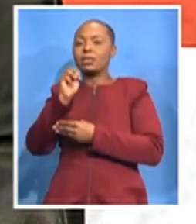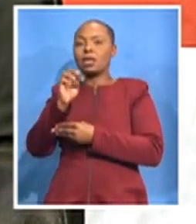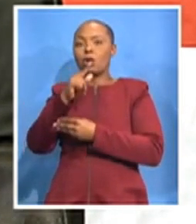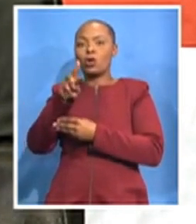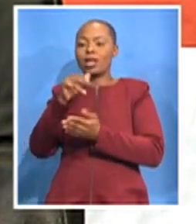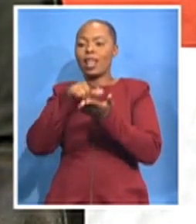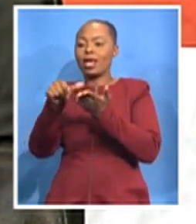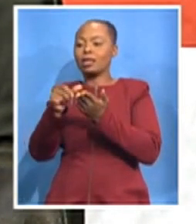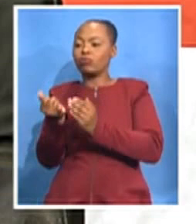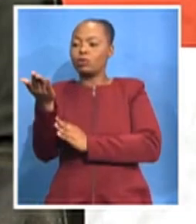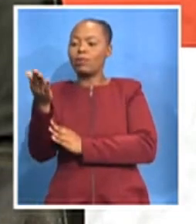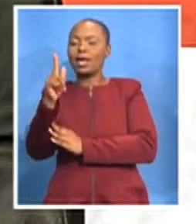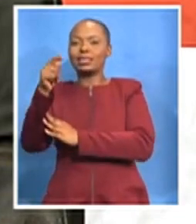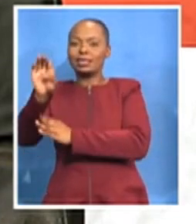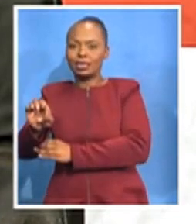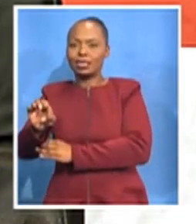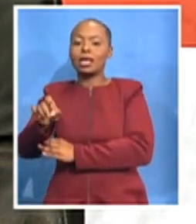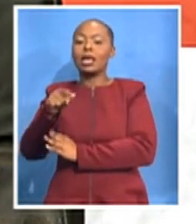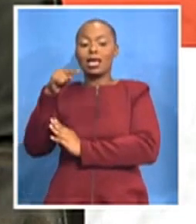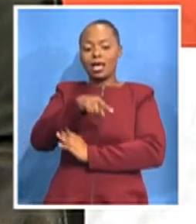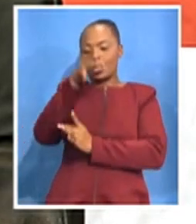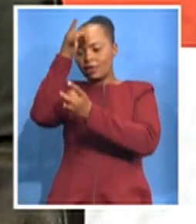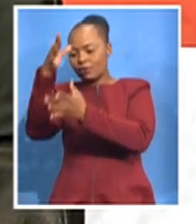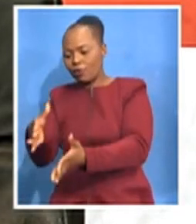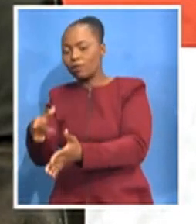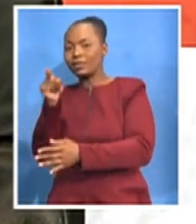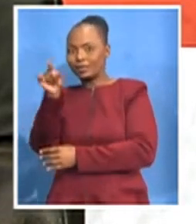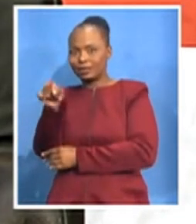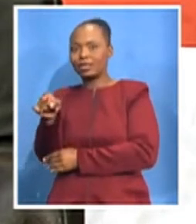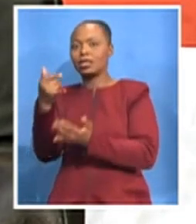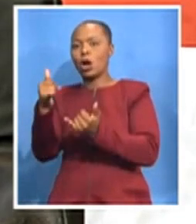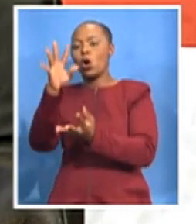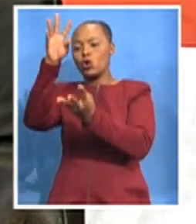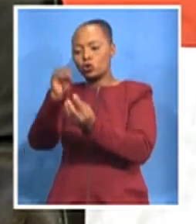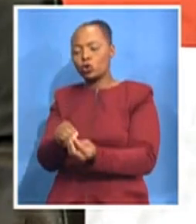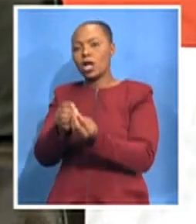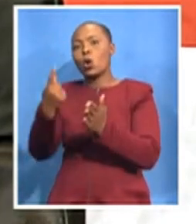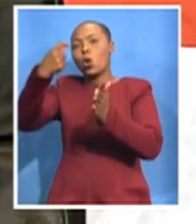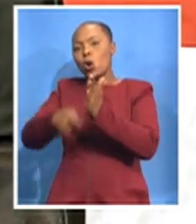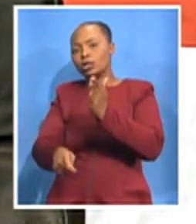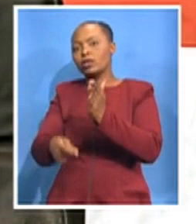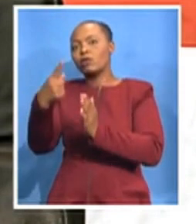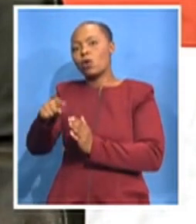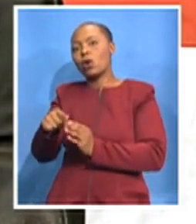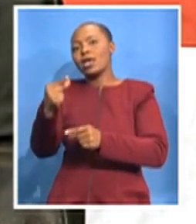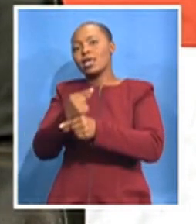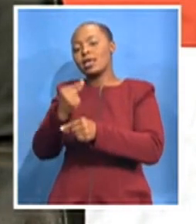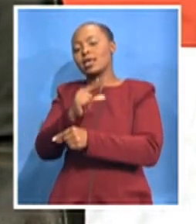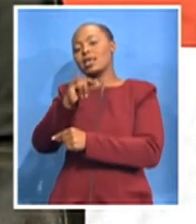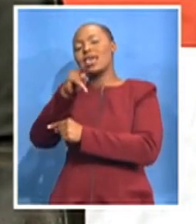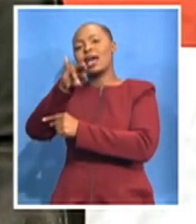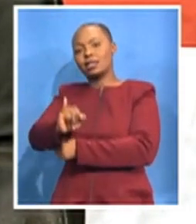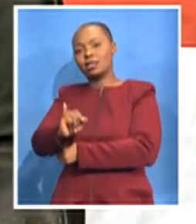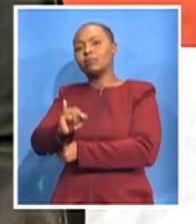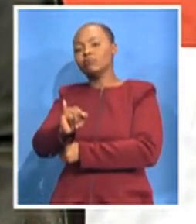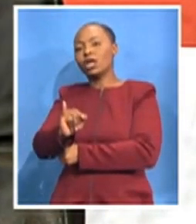informed LTE that the total cost for this Giyani intervention project will be,